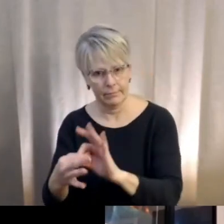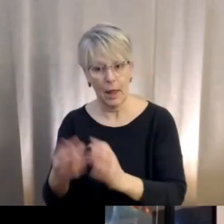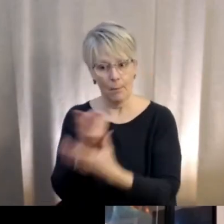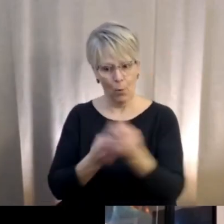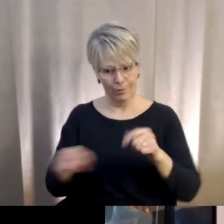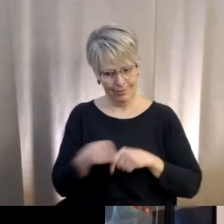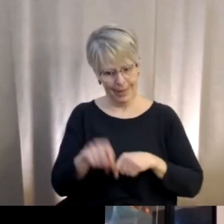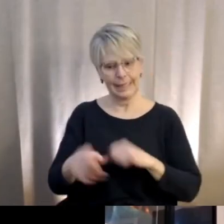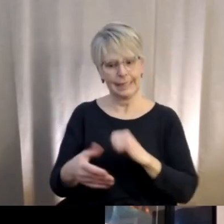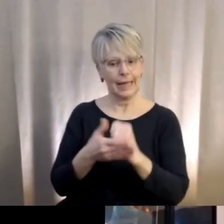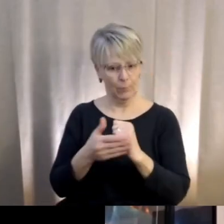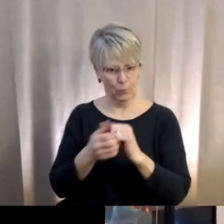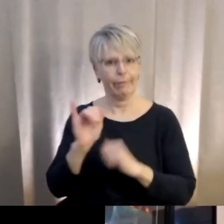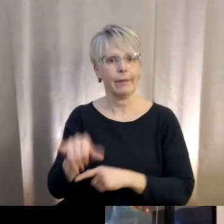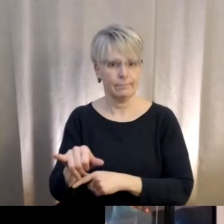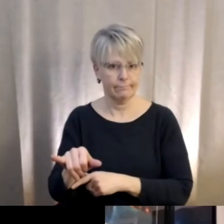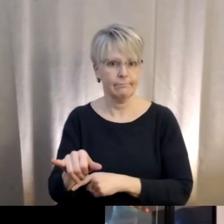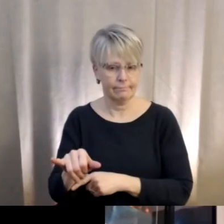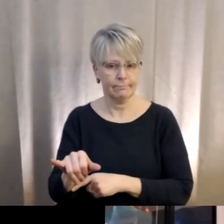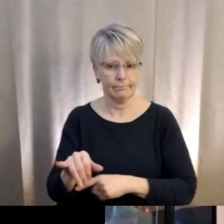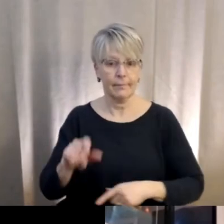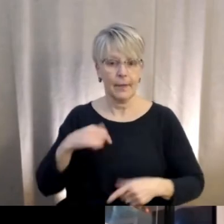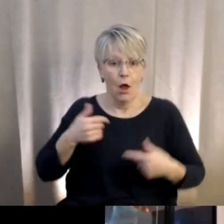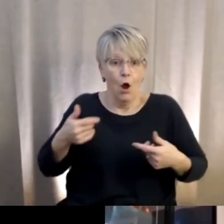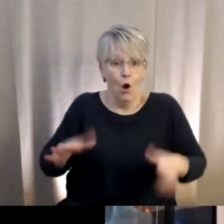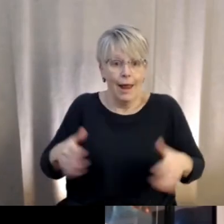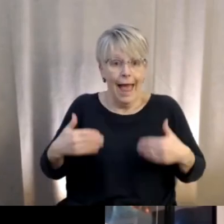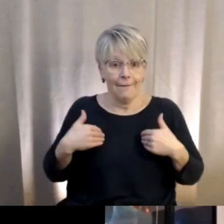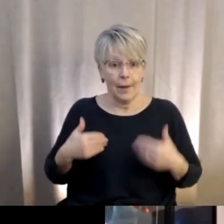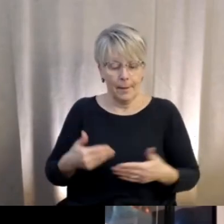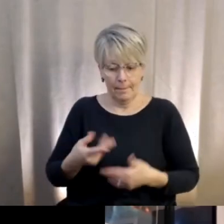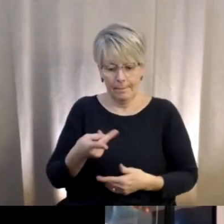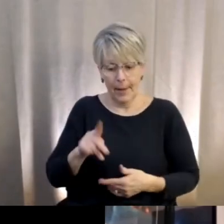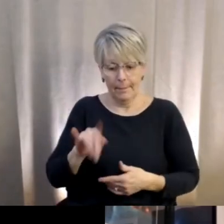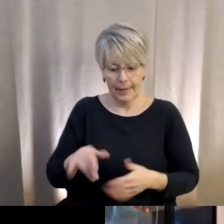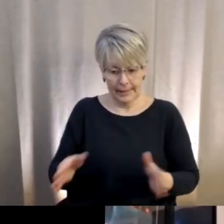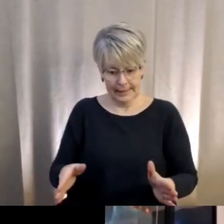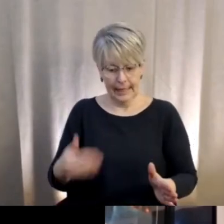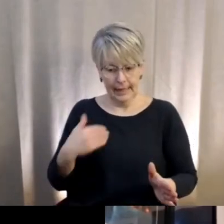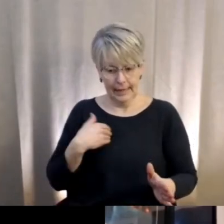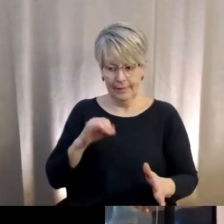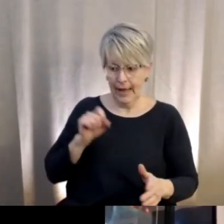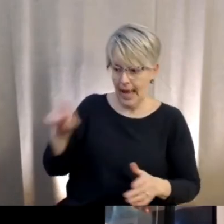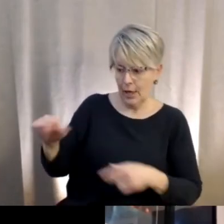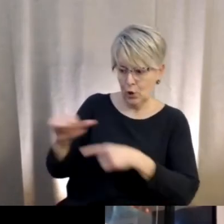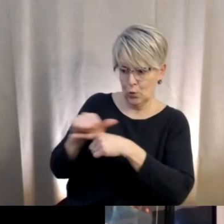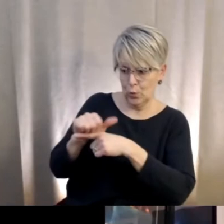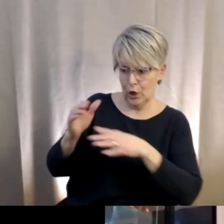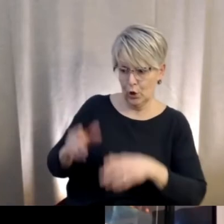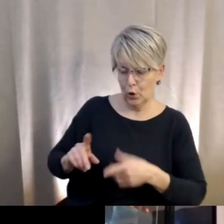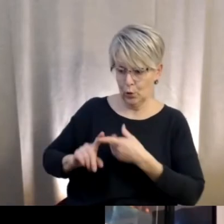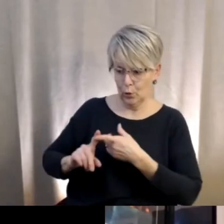with that. So like, since I already have the puppy here, if I ask a trainer to just